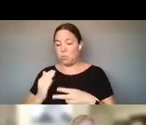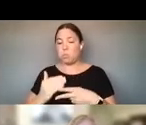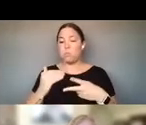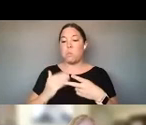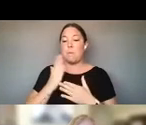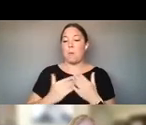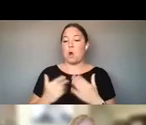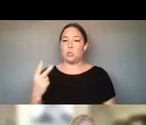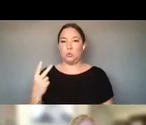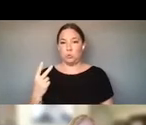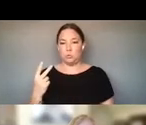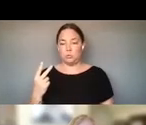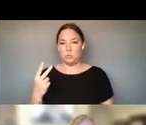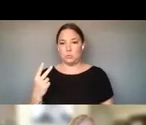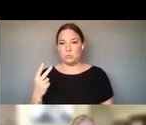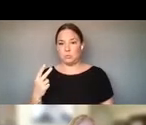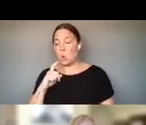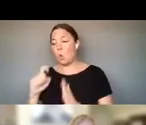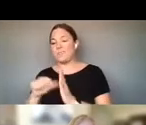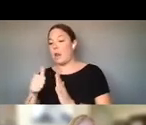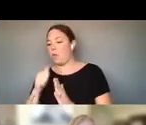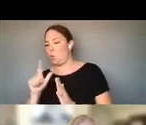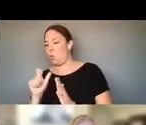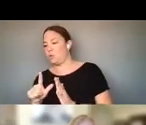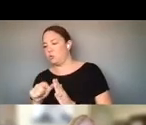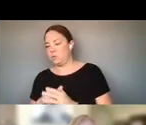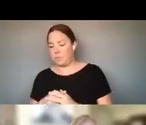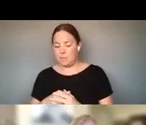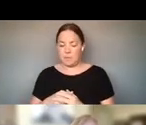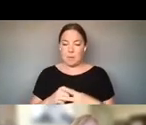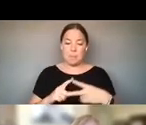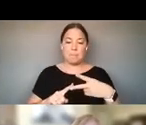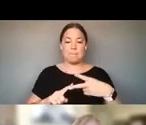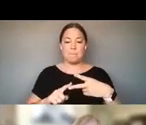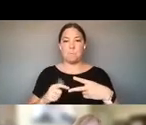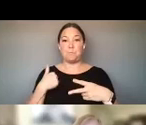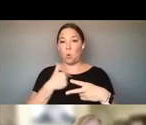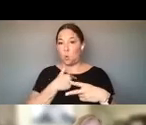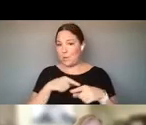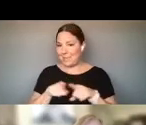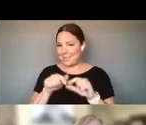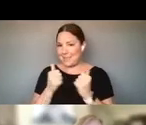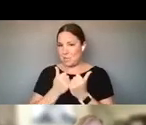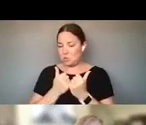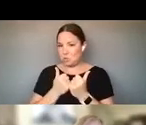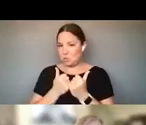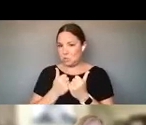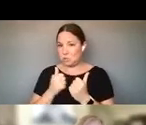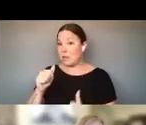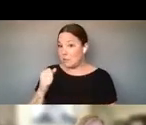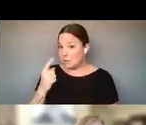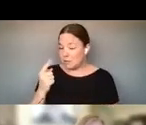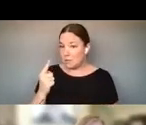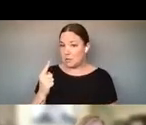two that I'm rolling in from somebody else's question is whether we as an agency, whether the, in the, in the,